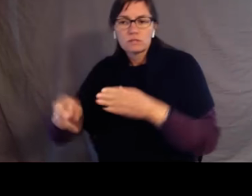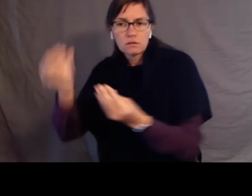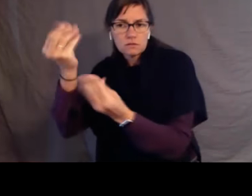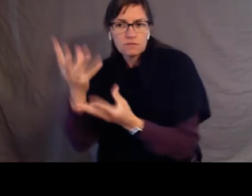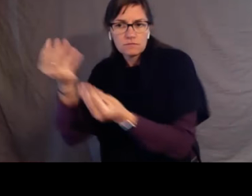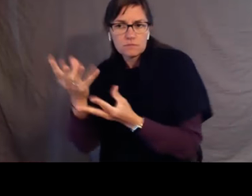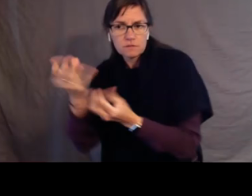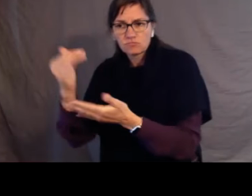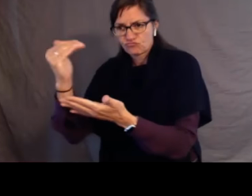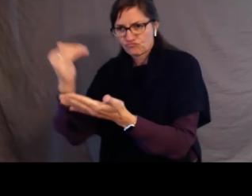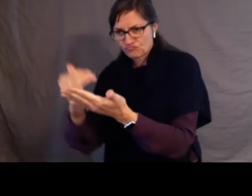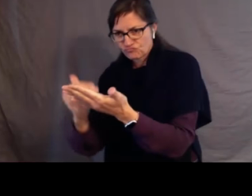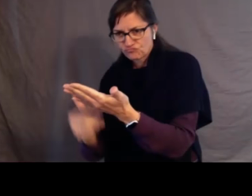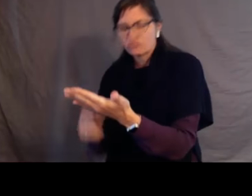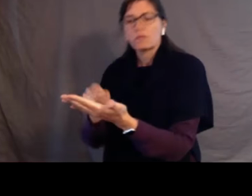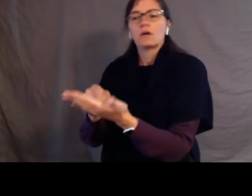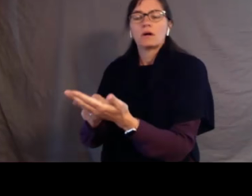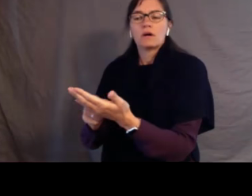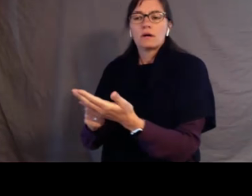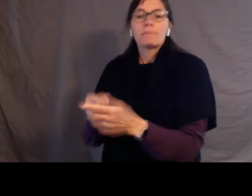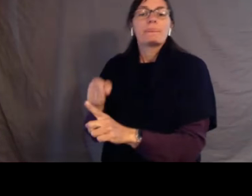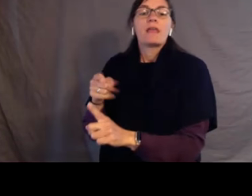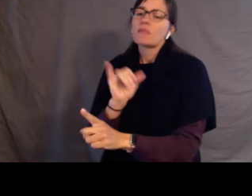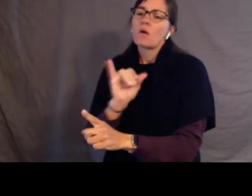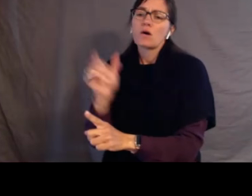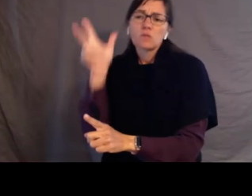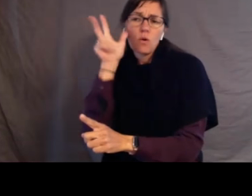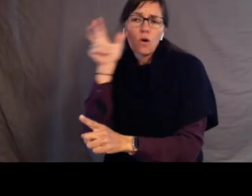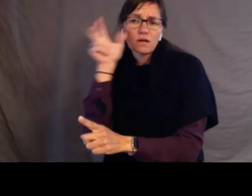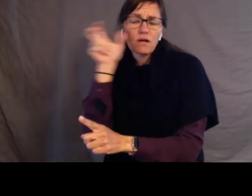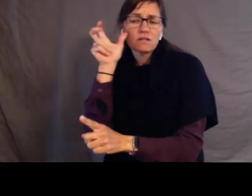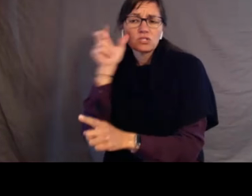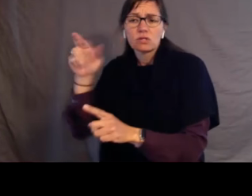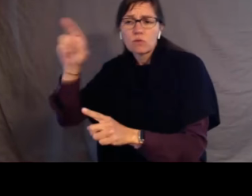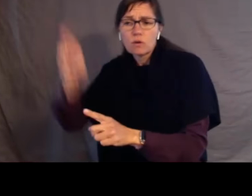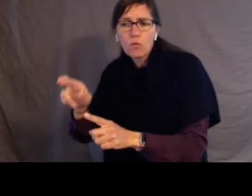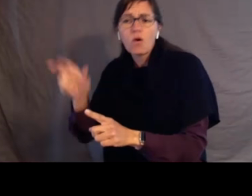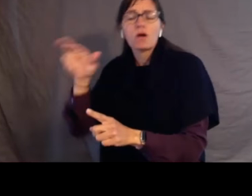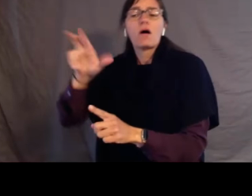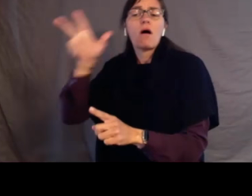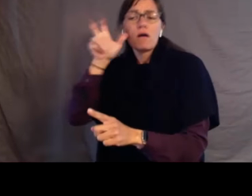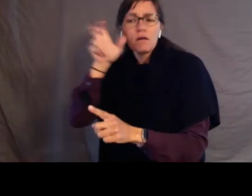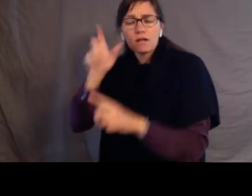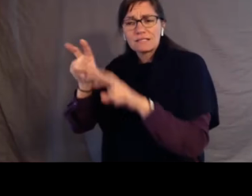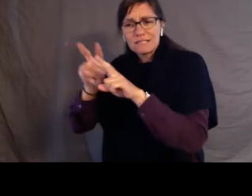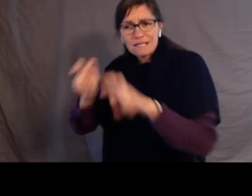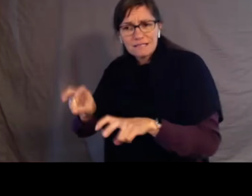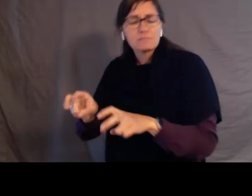audiological evaluation and information regarding functional hearing assessment.